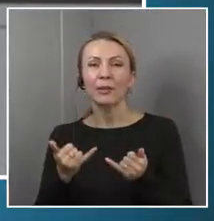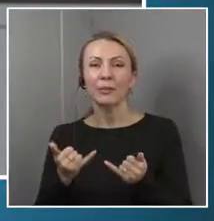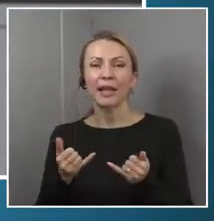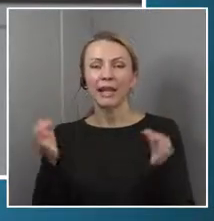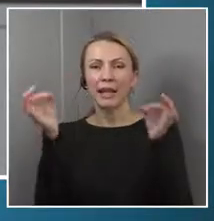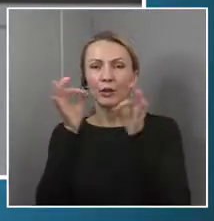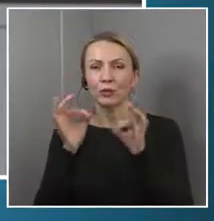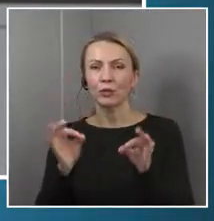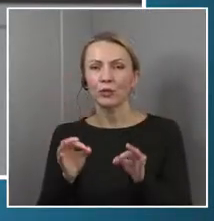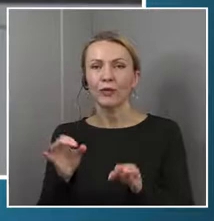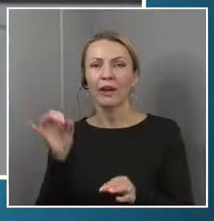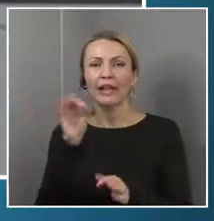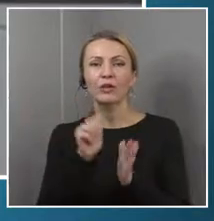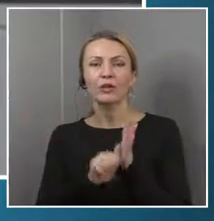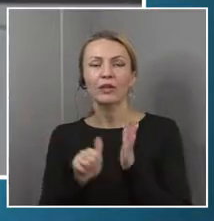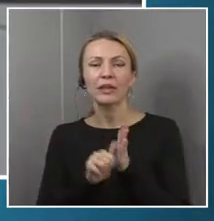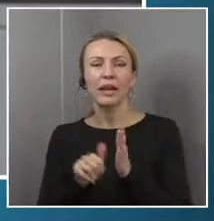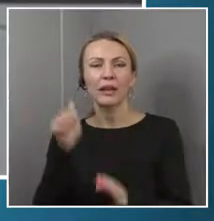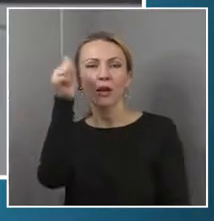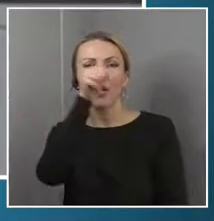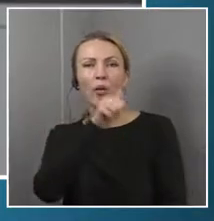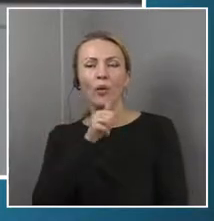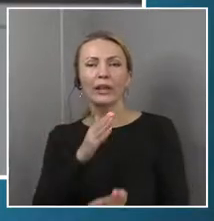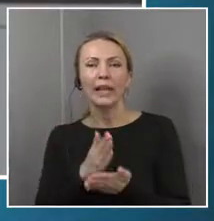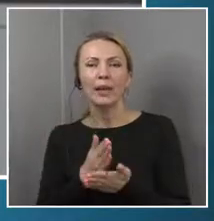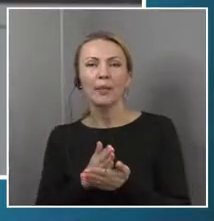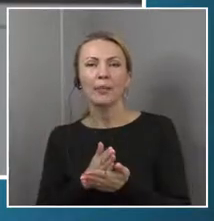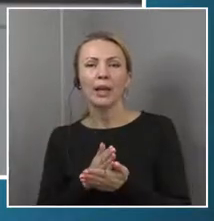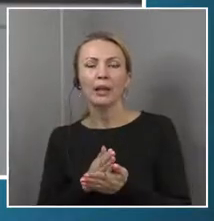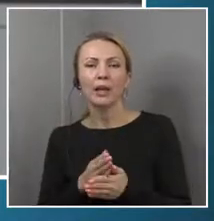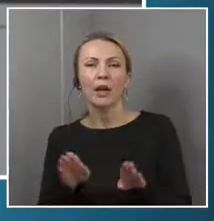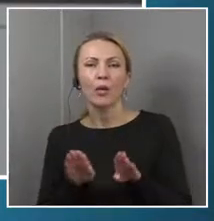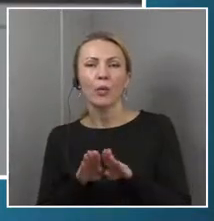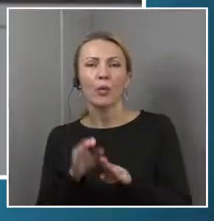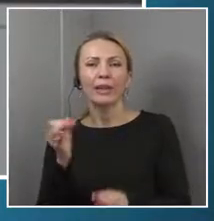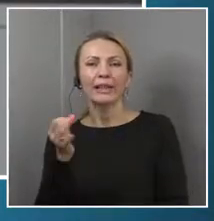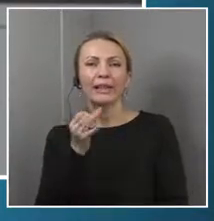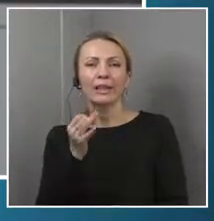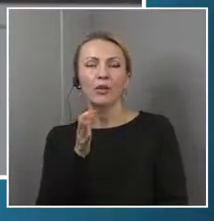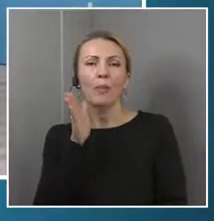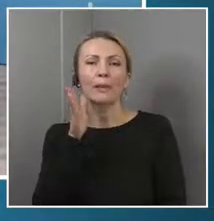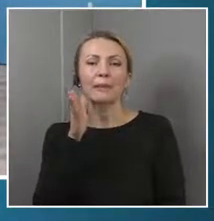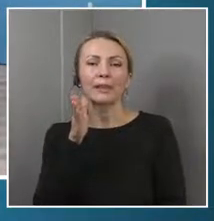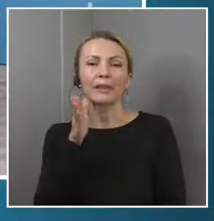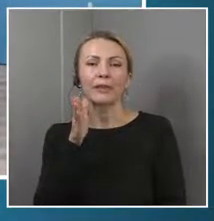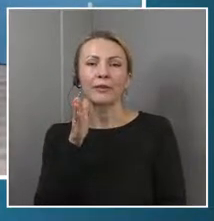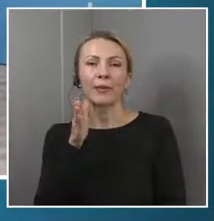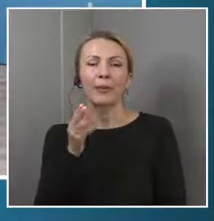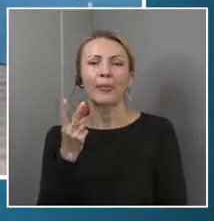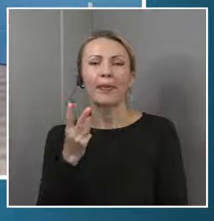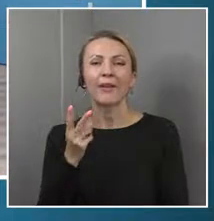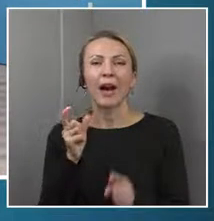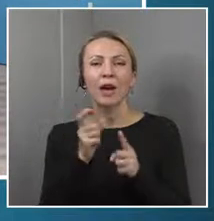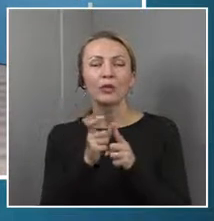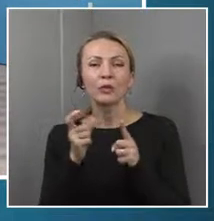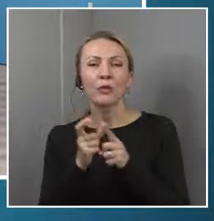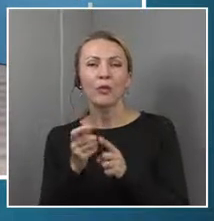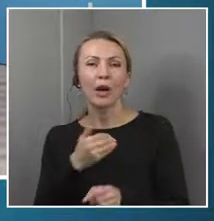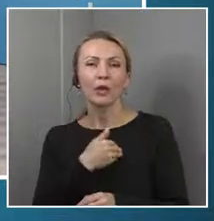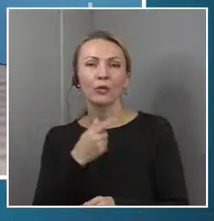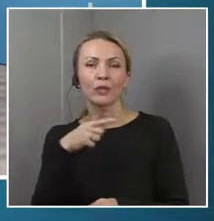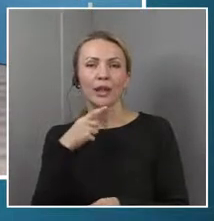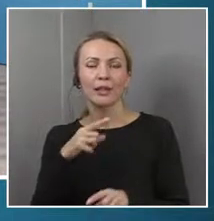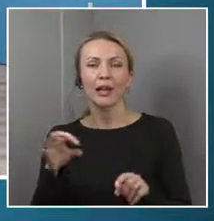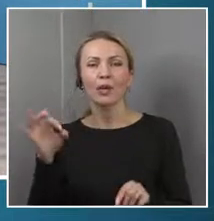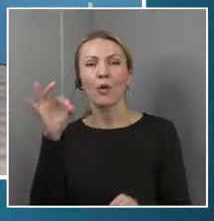art, and the 60s are most promising in this area. Now a couple of